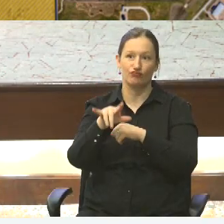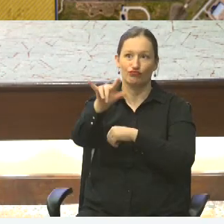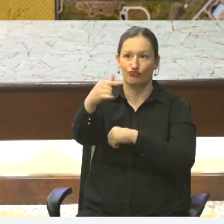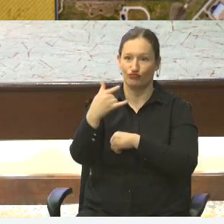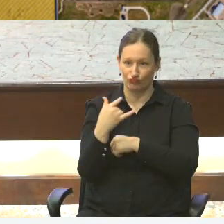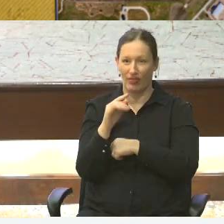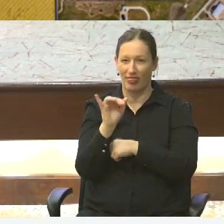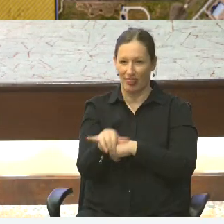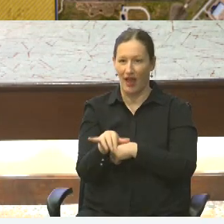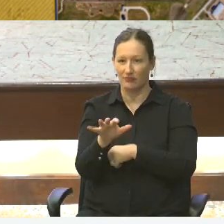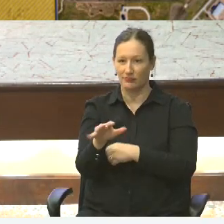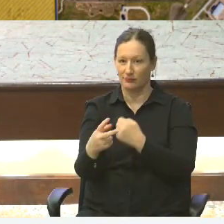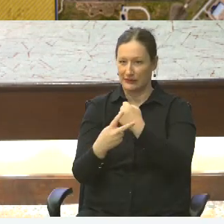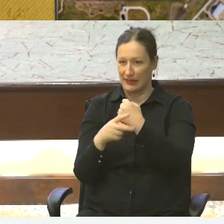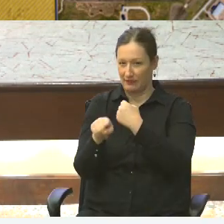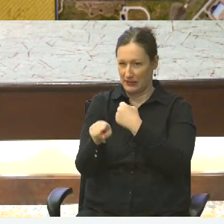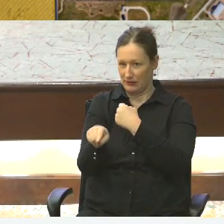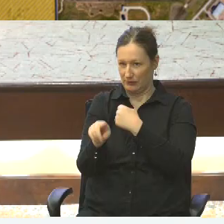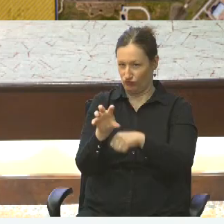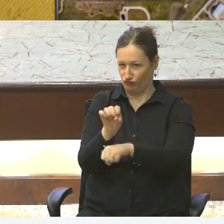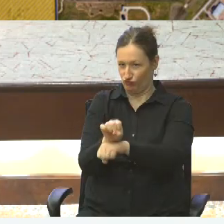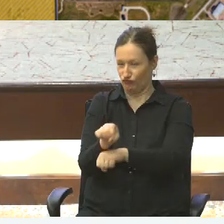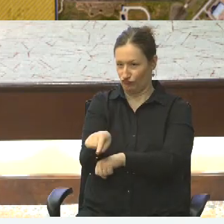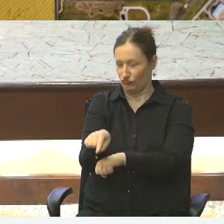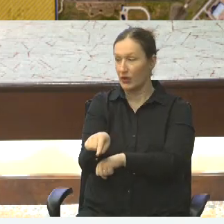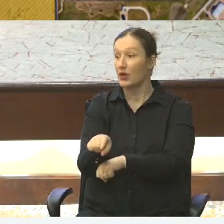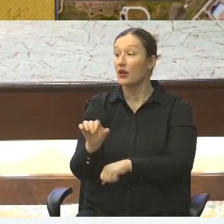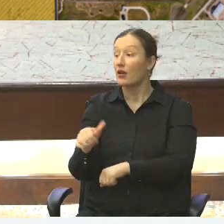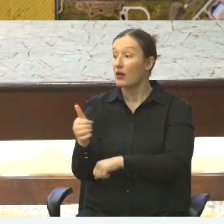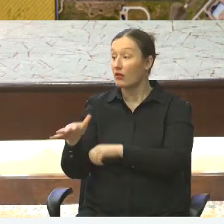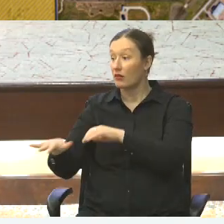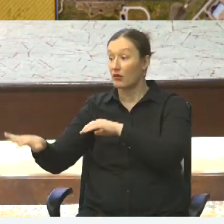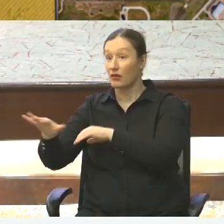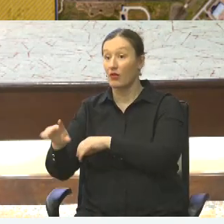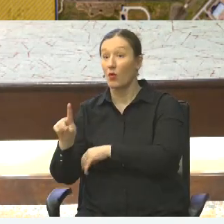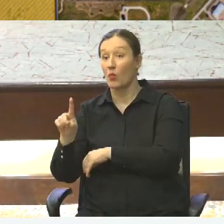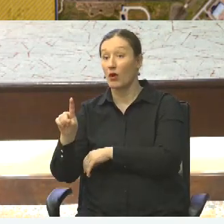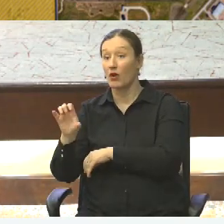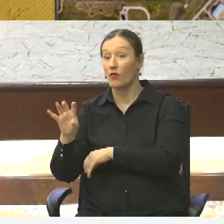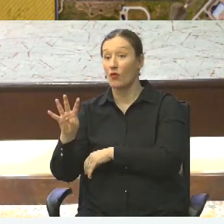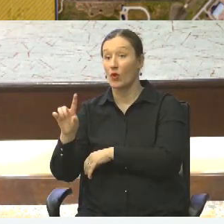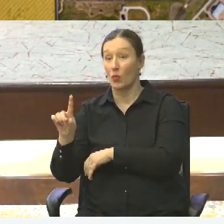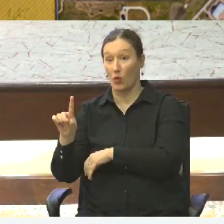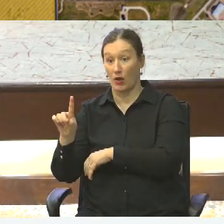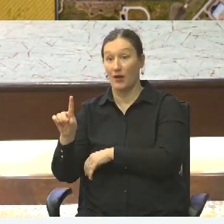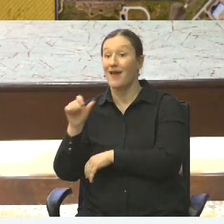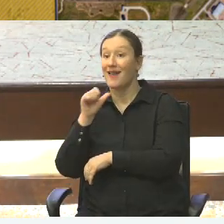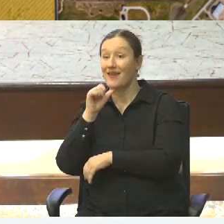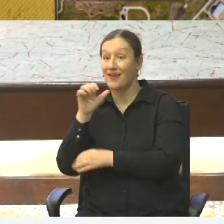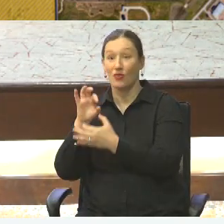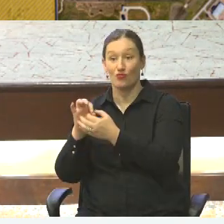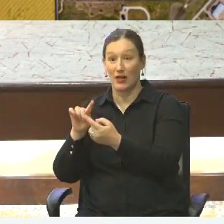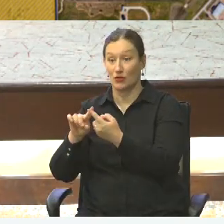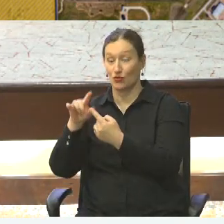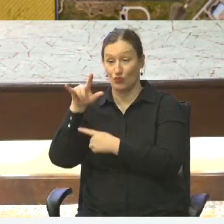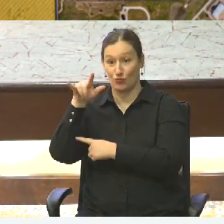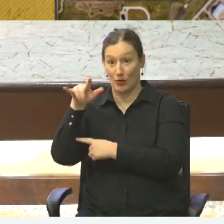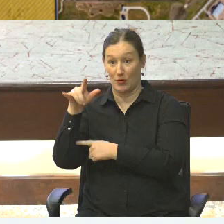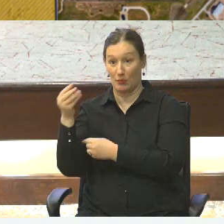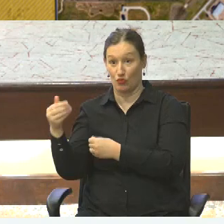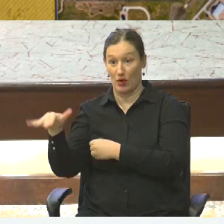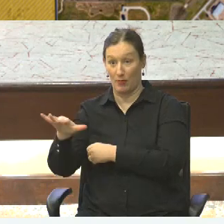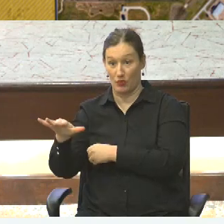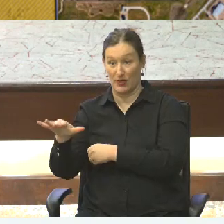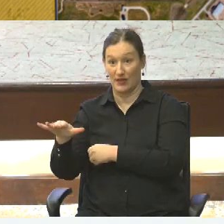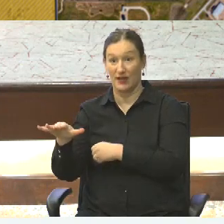them. There is also, however, 141.5 acres of non-aeronautical property. And I'm sorry, the aeronautical property is